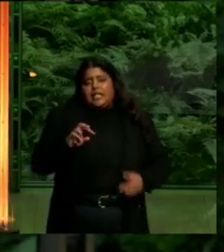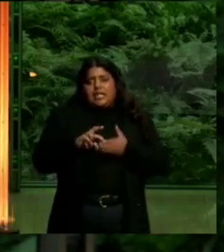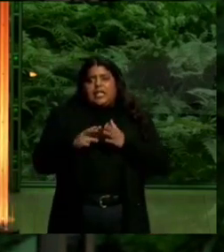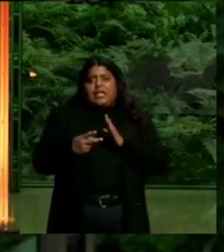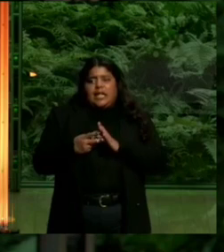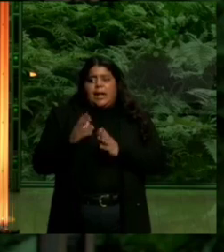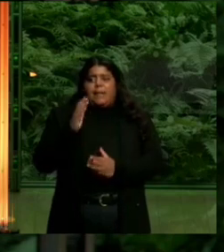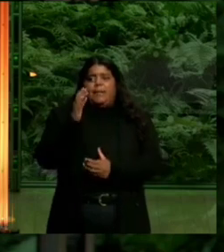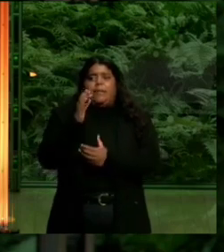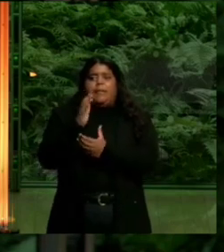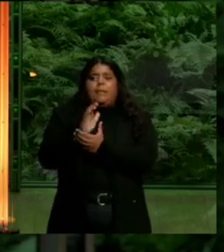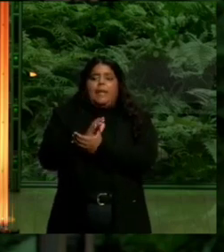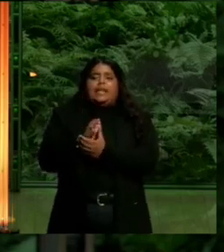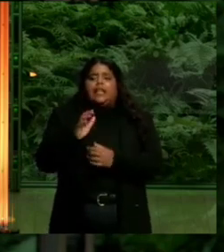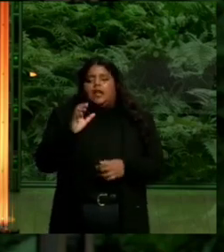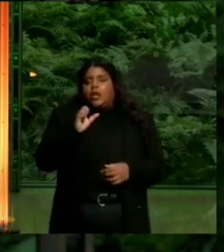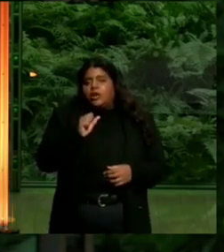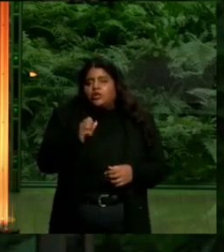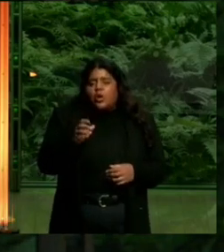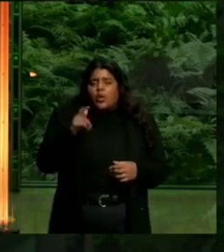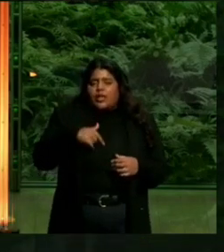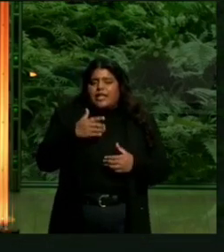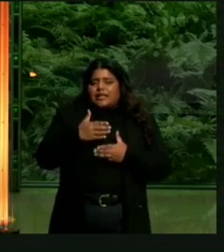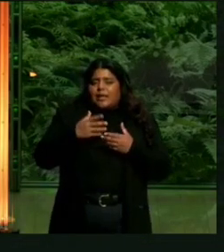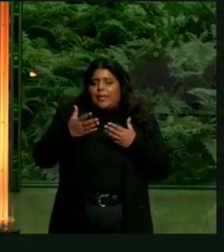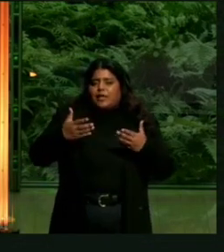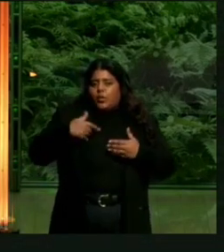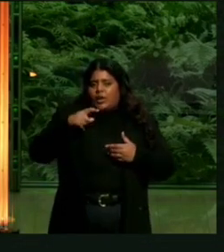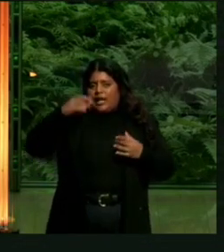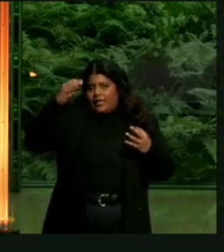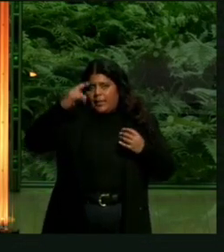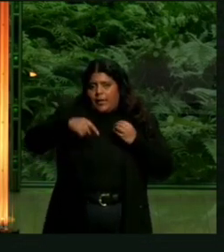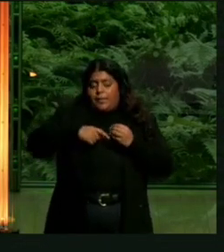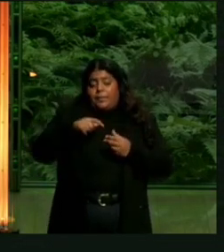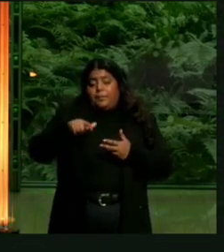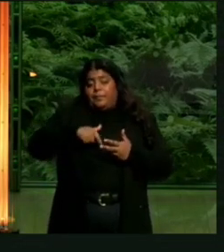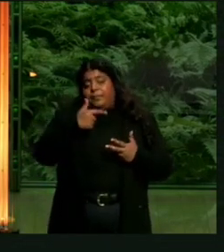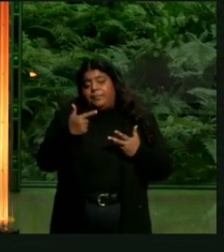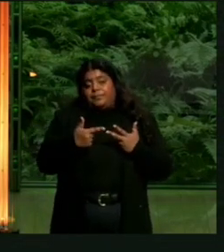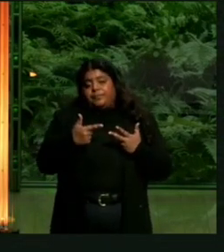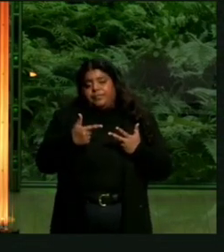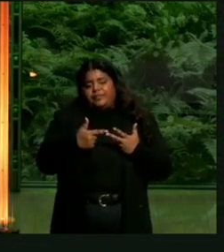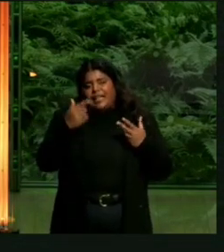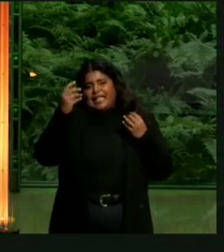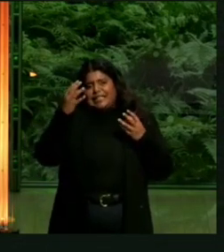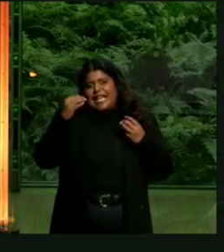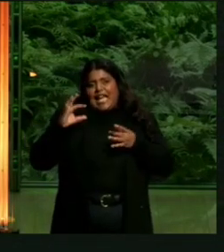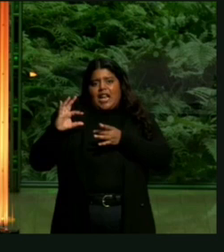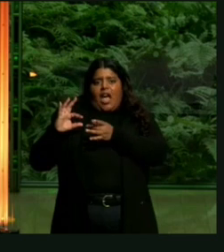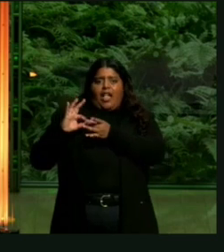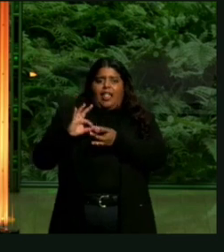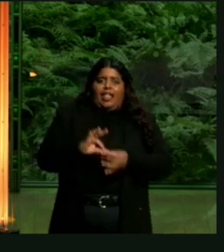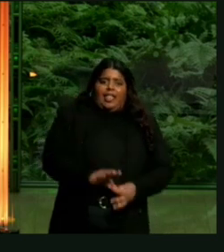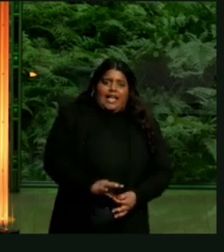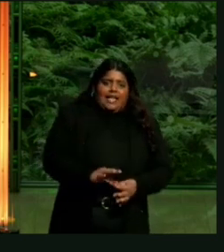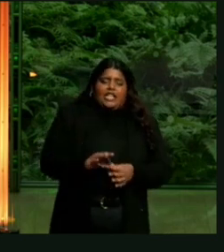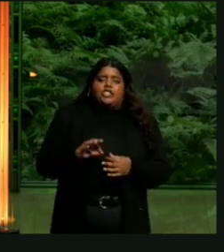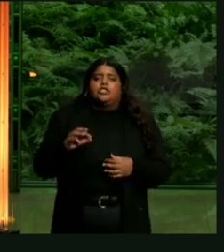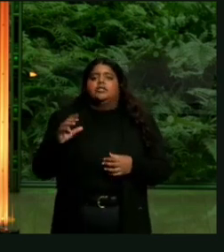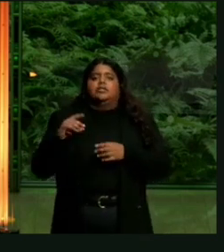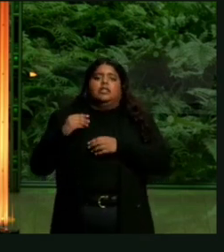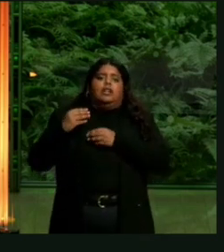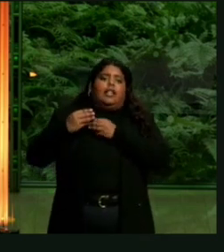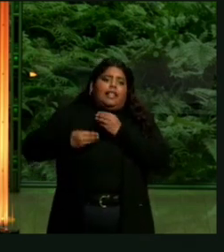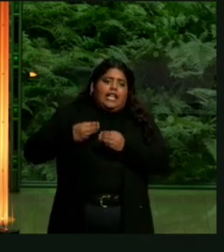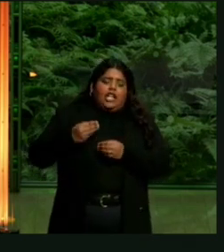think about. And then lastly, data lineage. We don't think about this a lot today, but like if you are going to use any